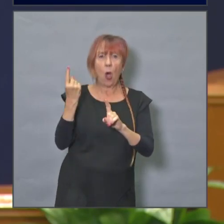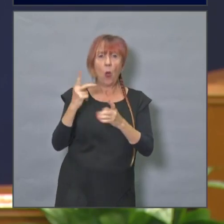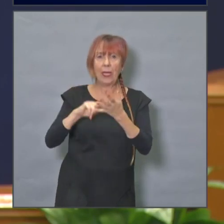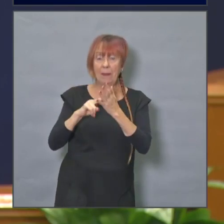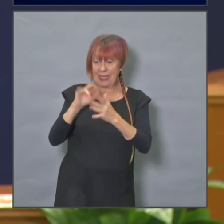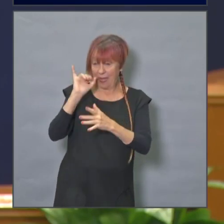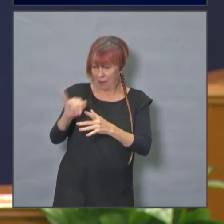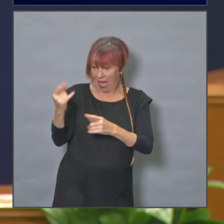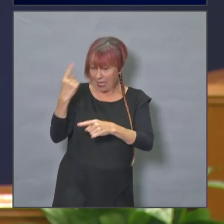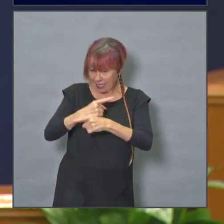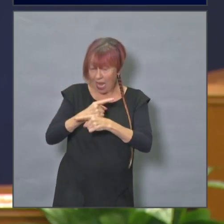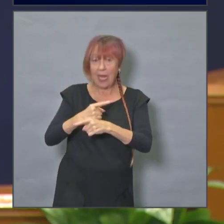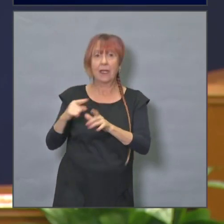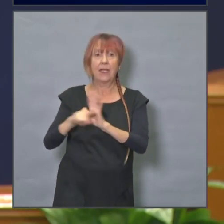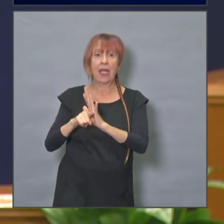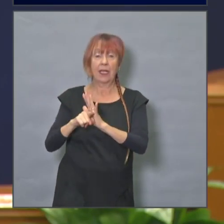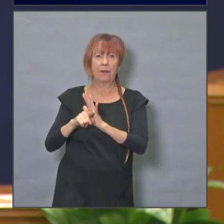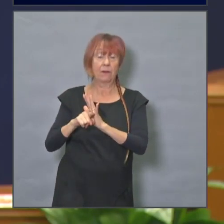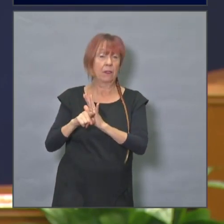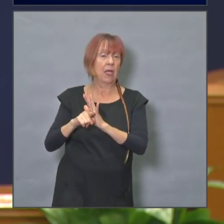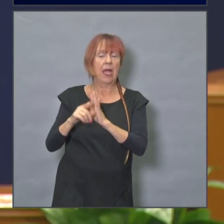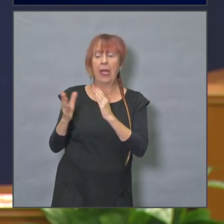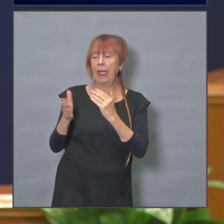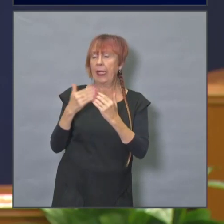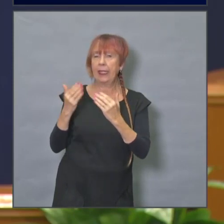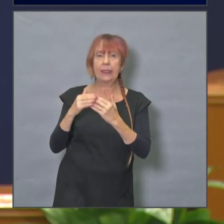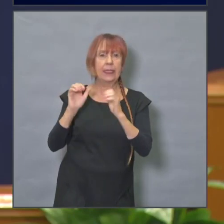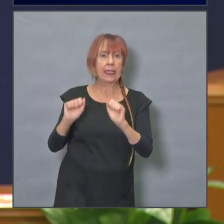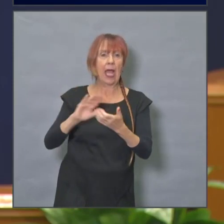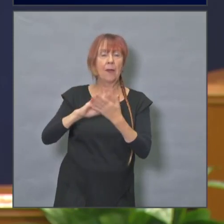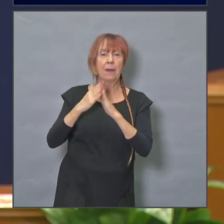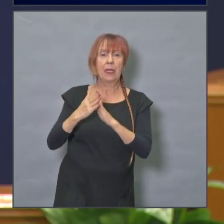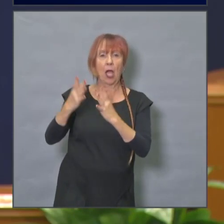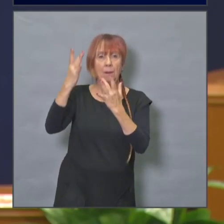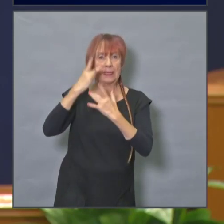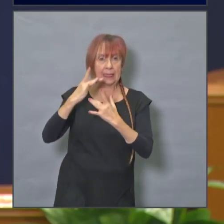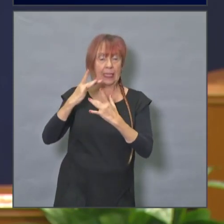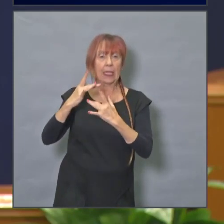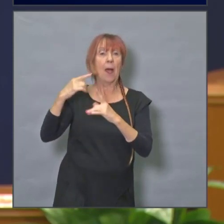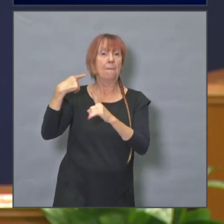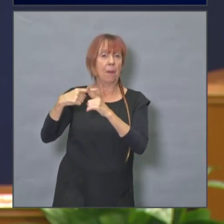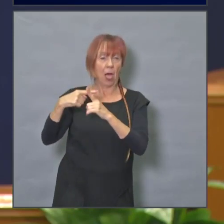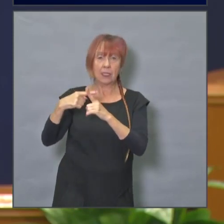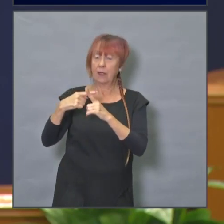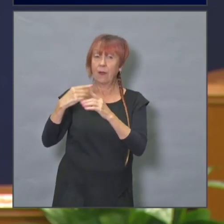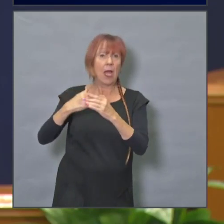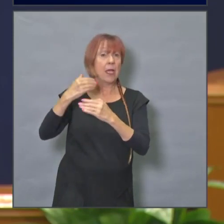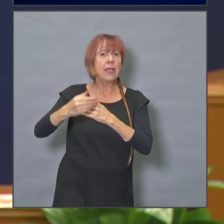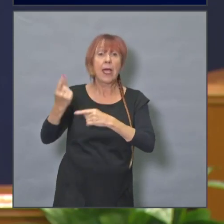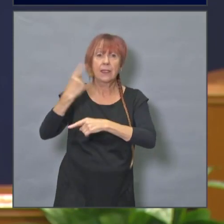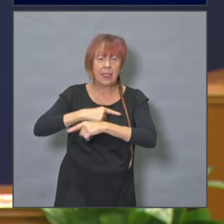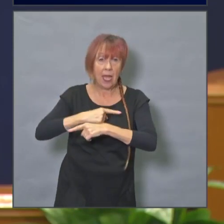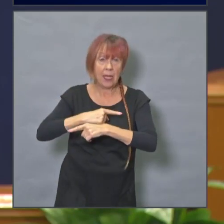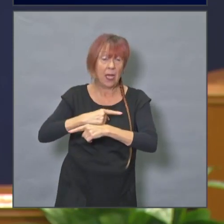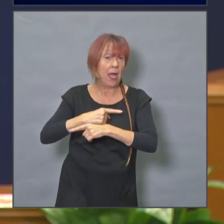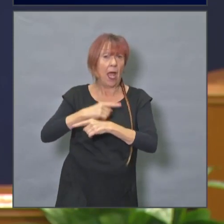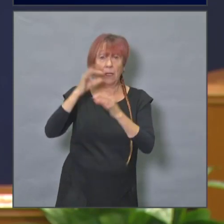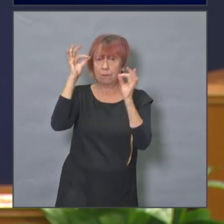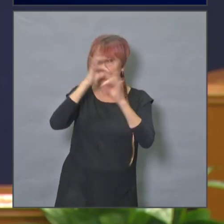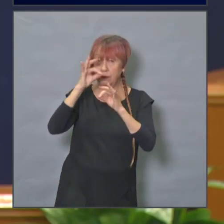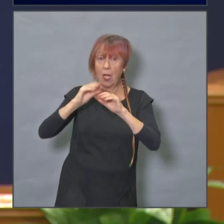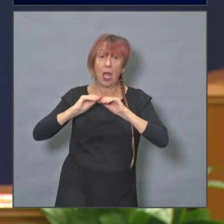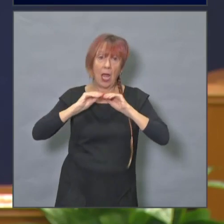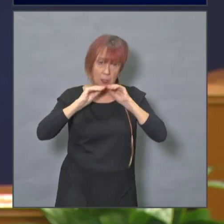the day you were tested. You could easily become infected the very next day and unknowingly pass